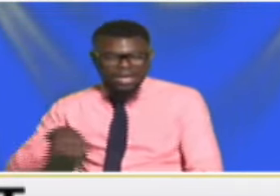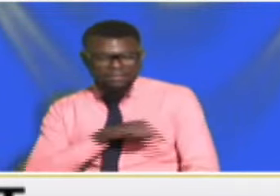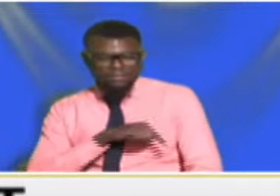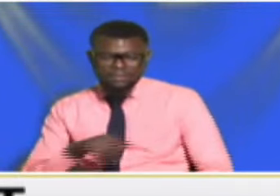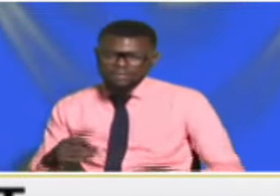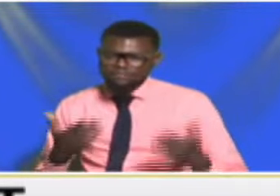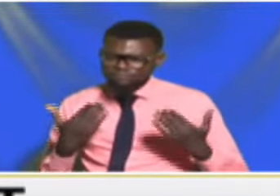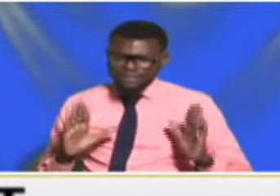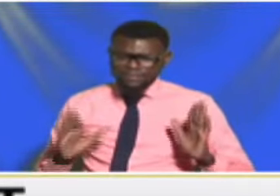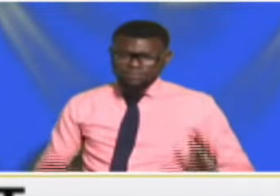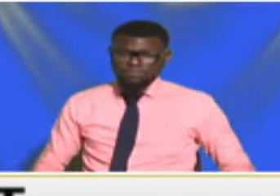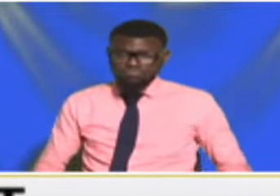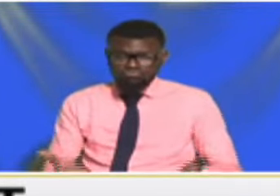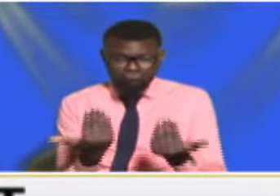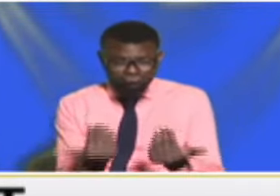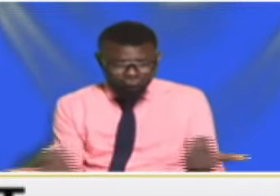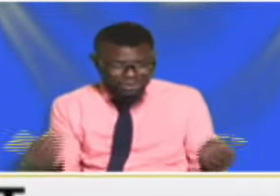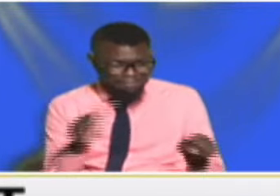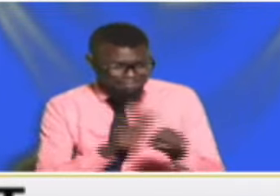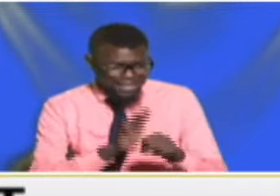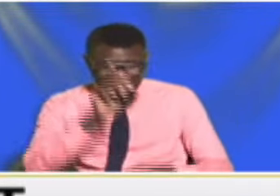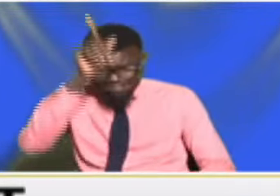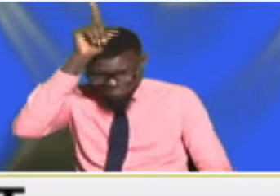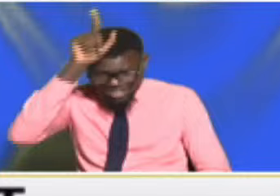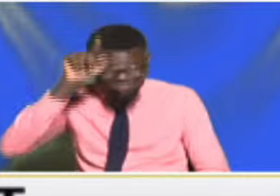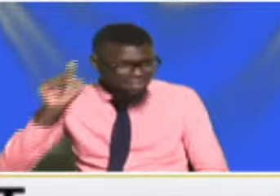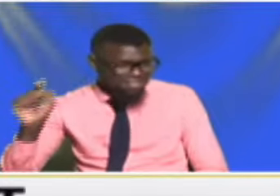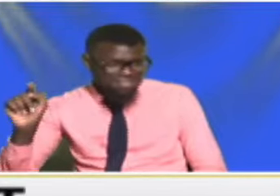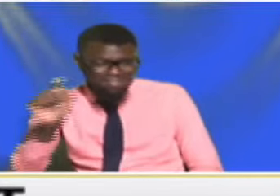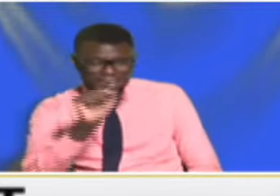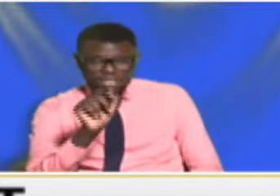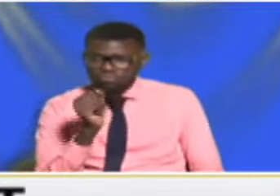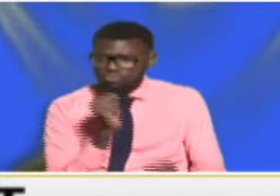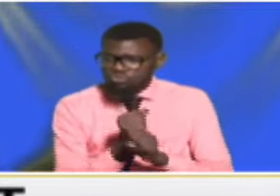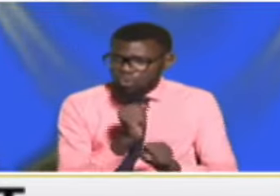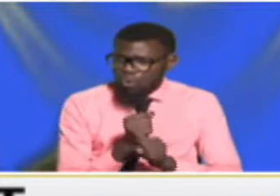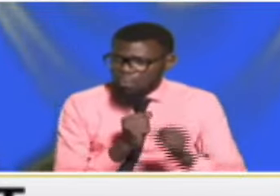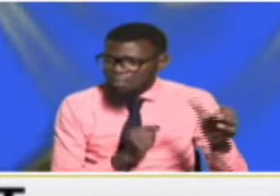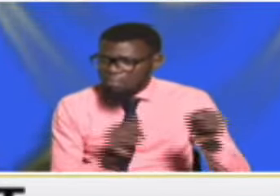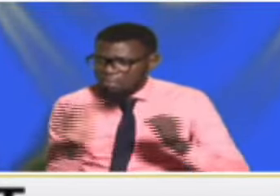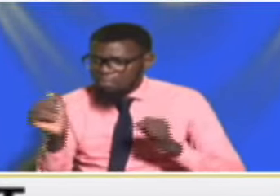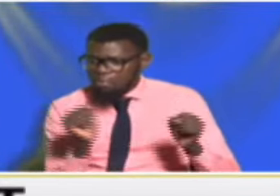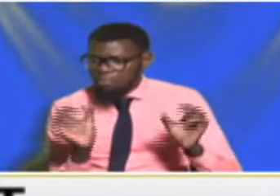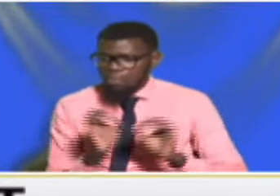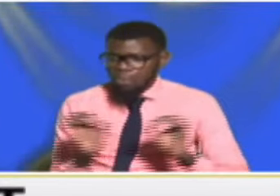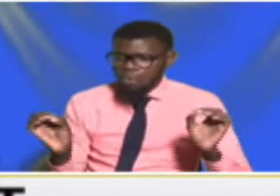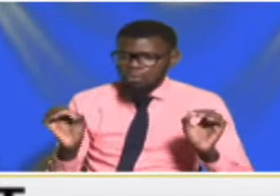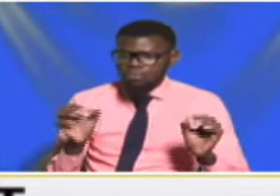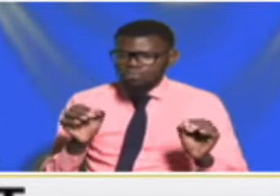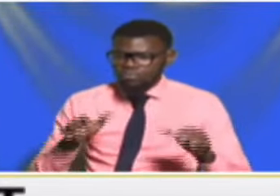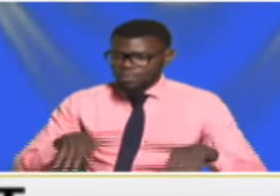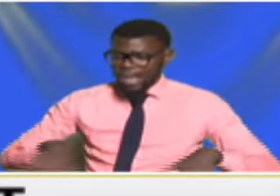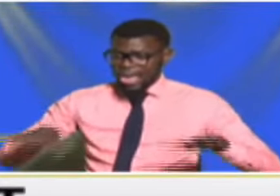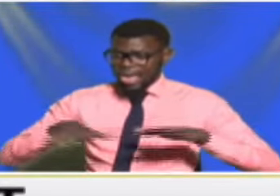Many children in this village are not getting jobs locally. That is why they are going